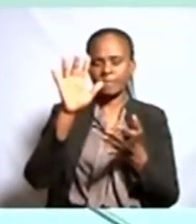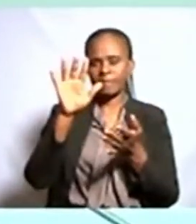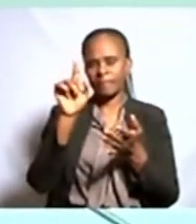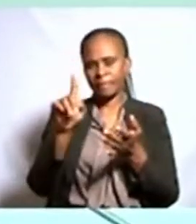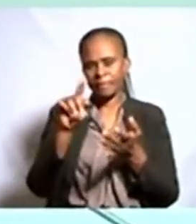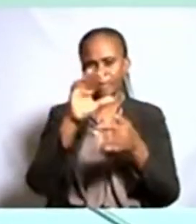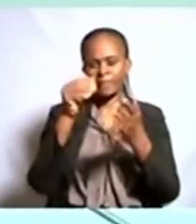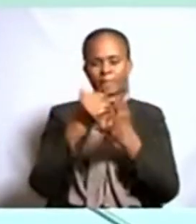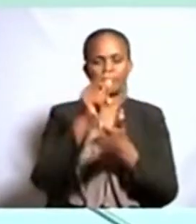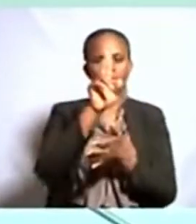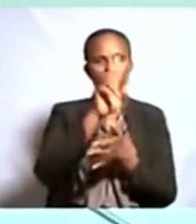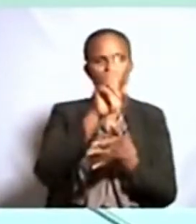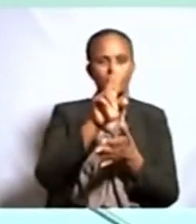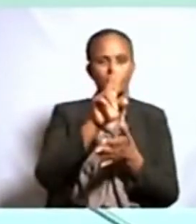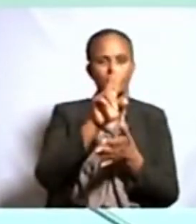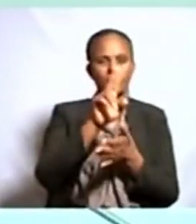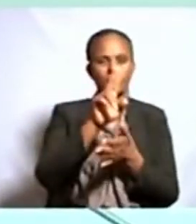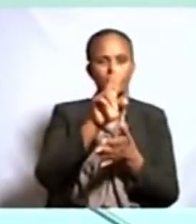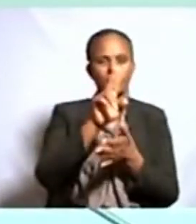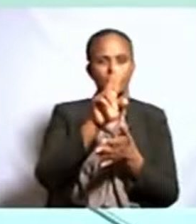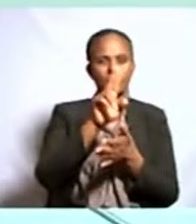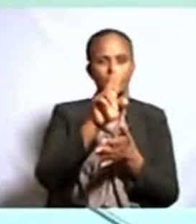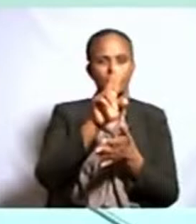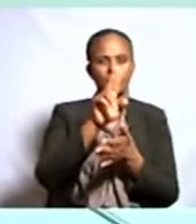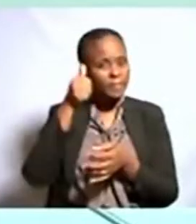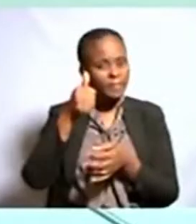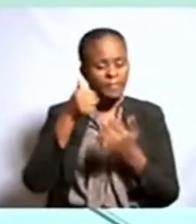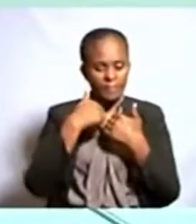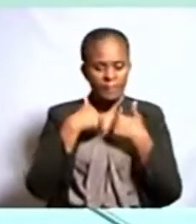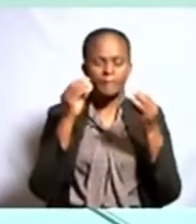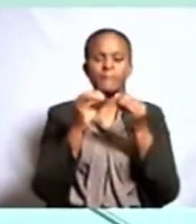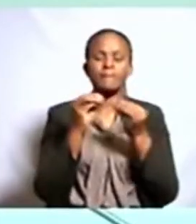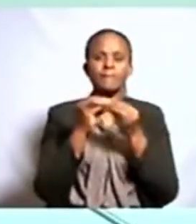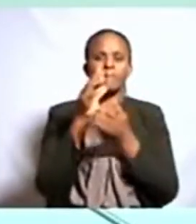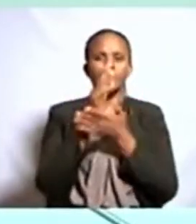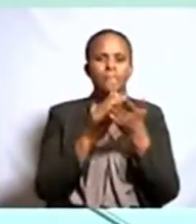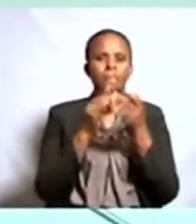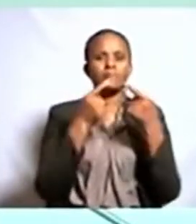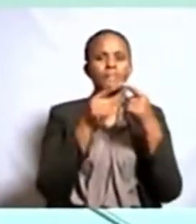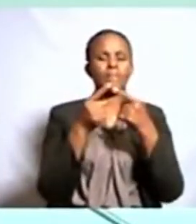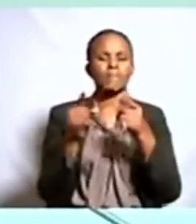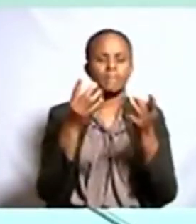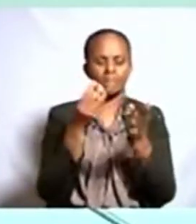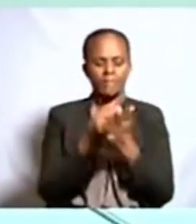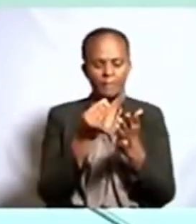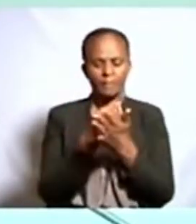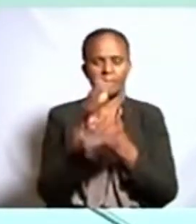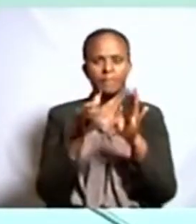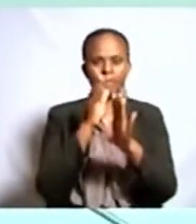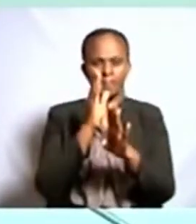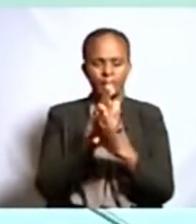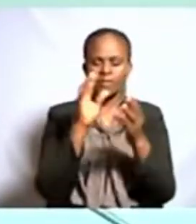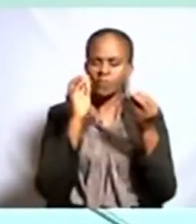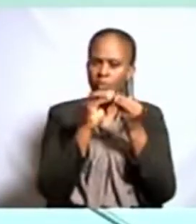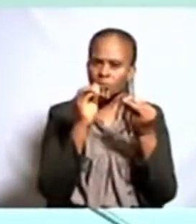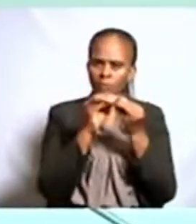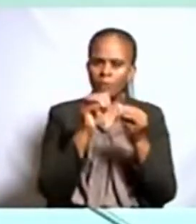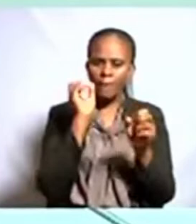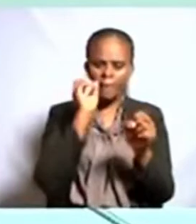997,751 were used for gap filling. The ministry has further undertaken some variation of funds to more